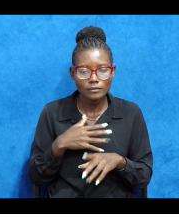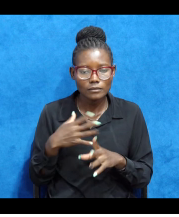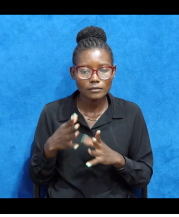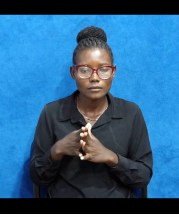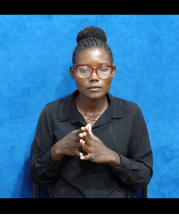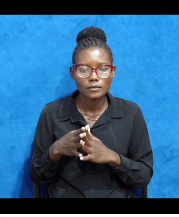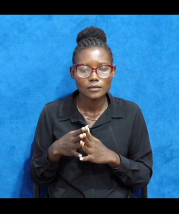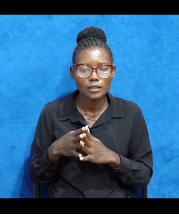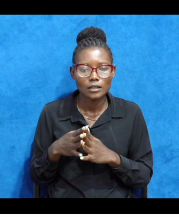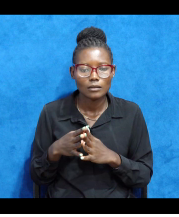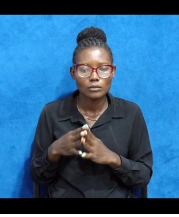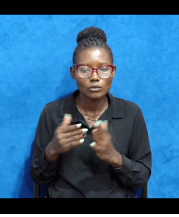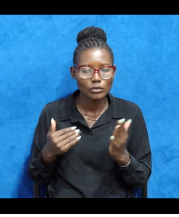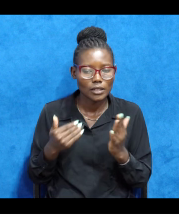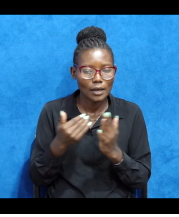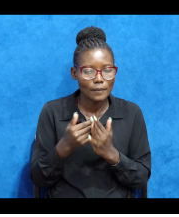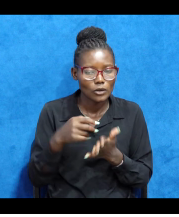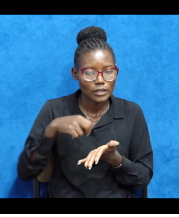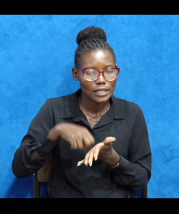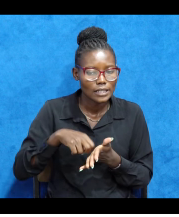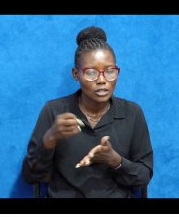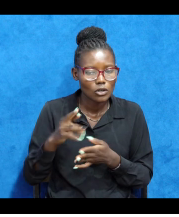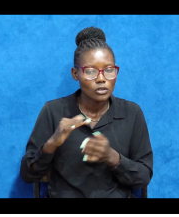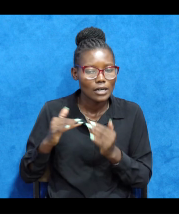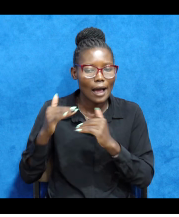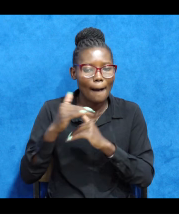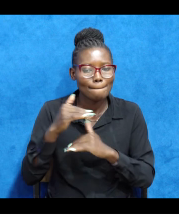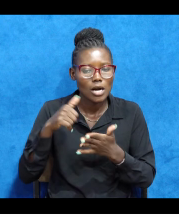the total impulse, is going to be lower. That makes sense.